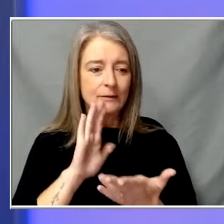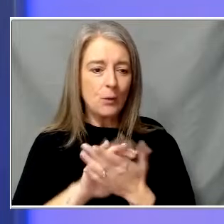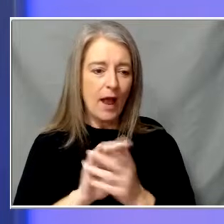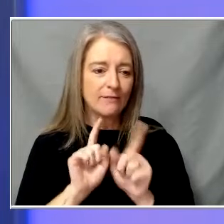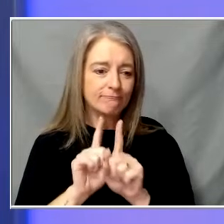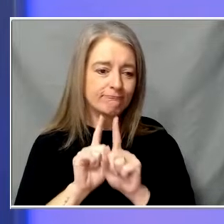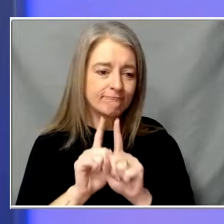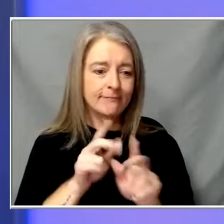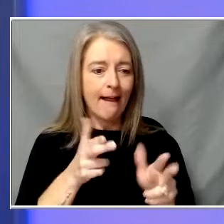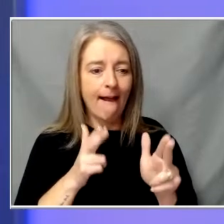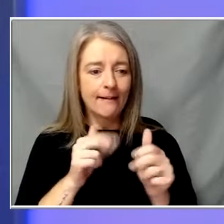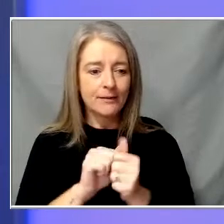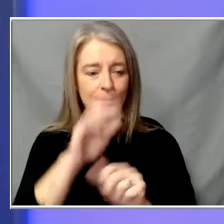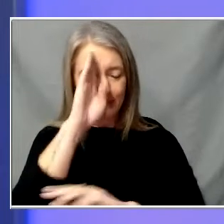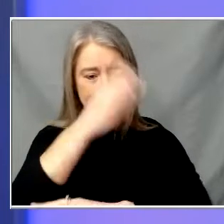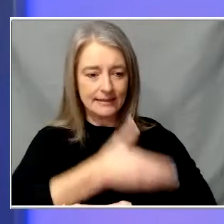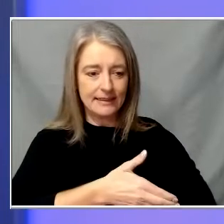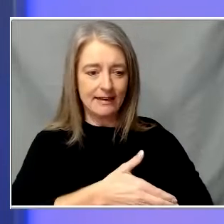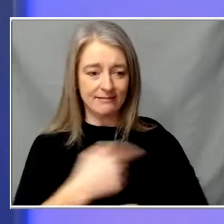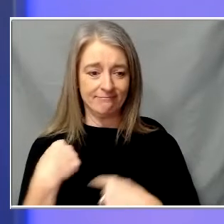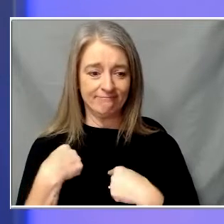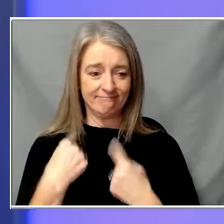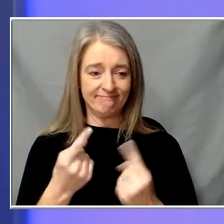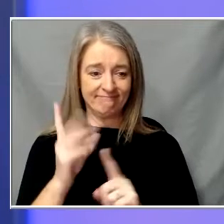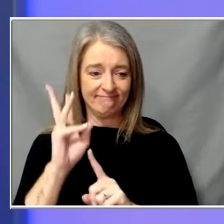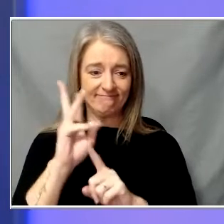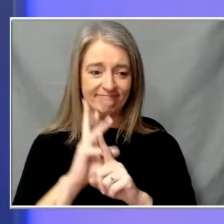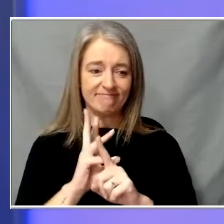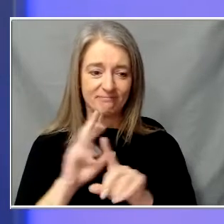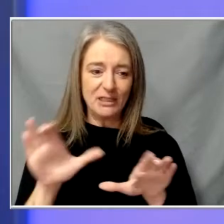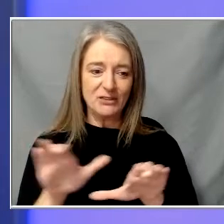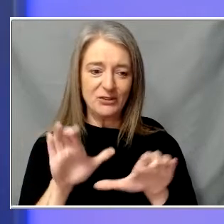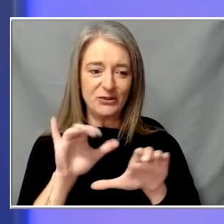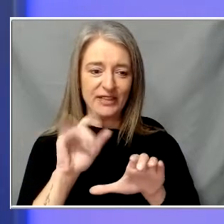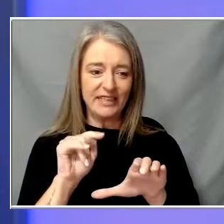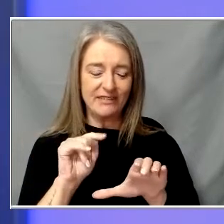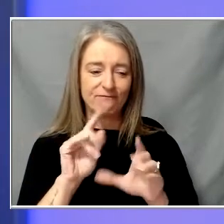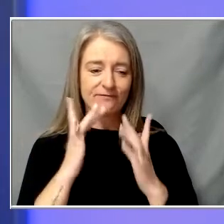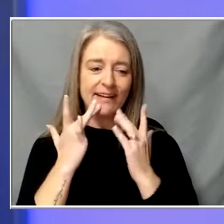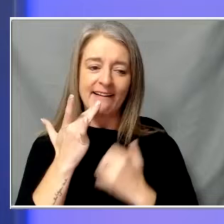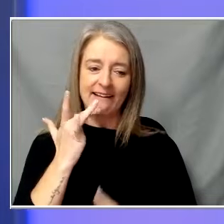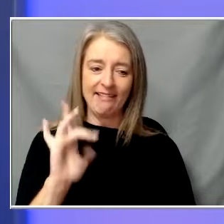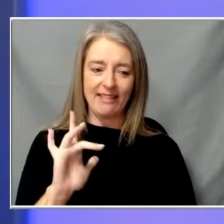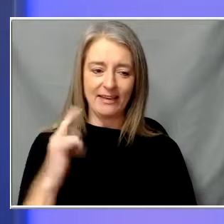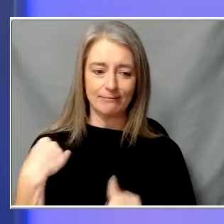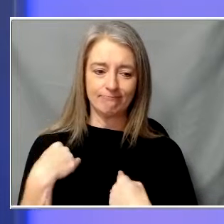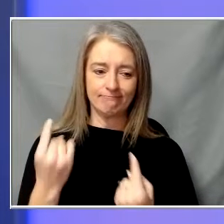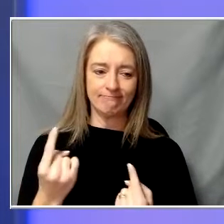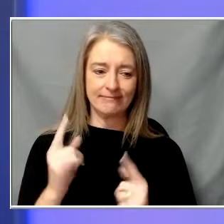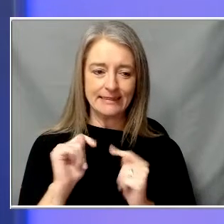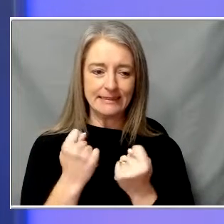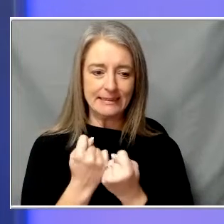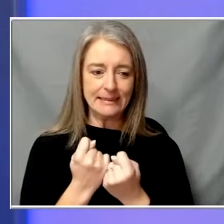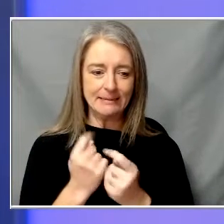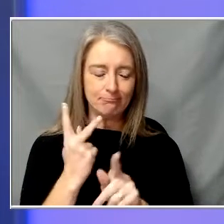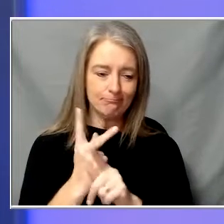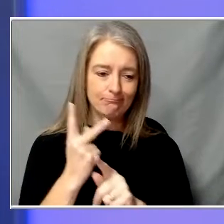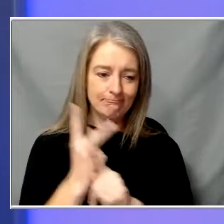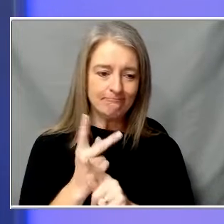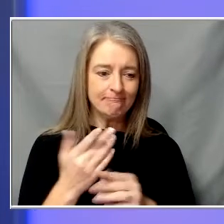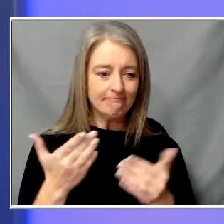Those are all things that I've done within the past 6 months. So very fortunate to have the team here taking care of me,